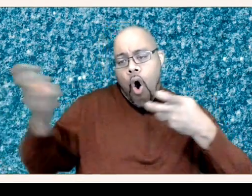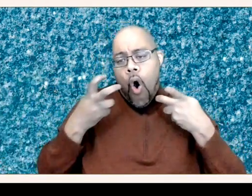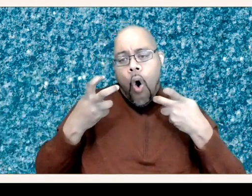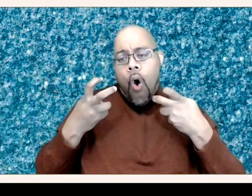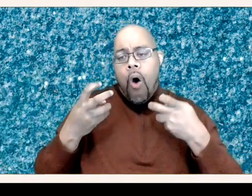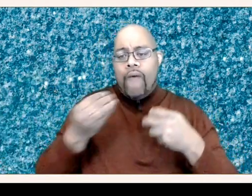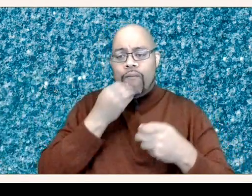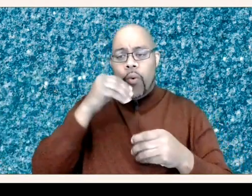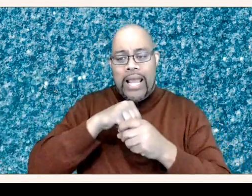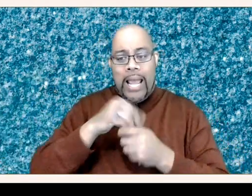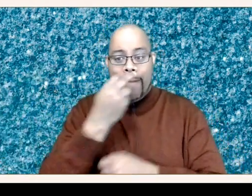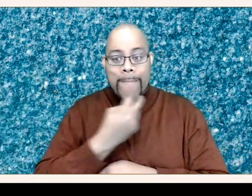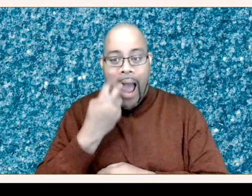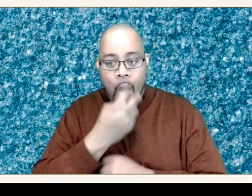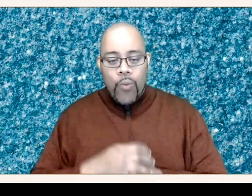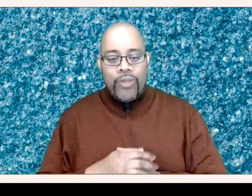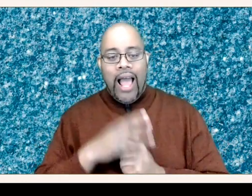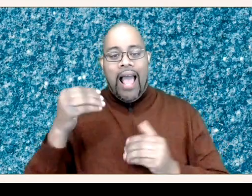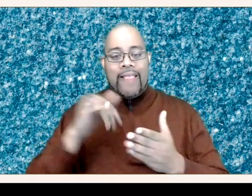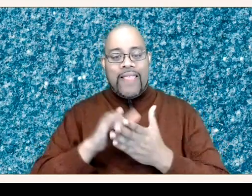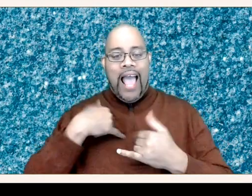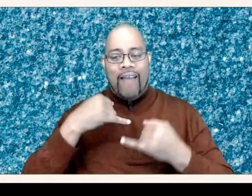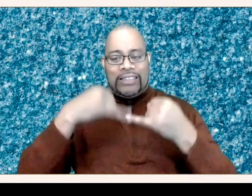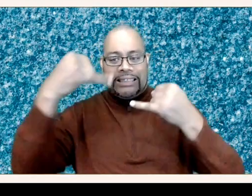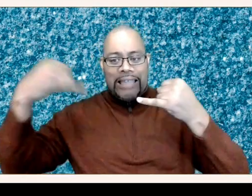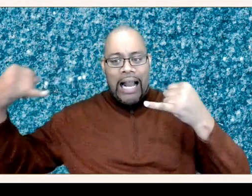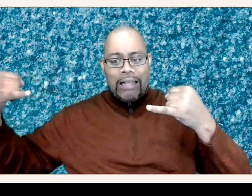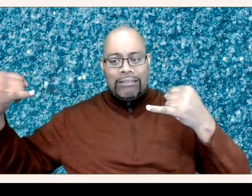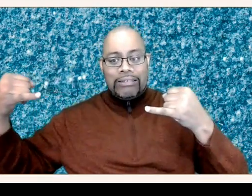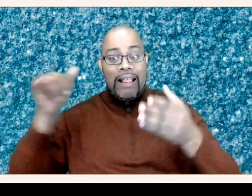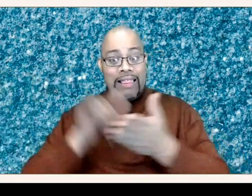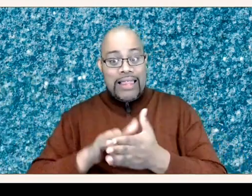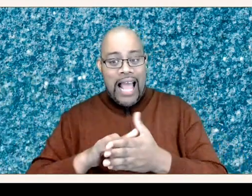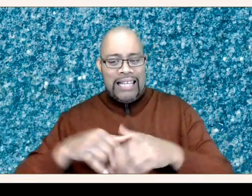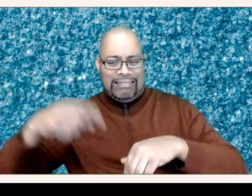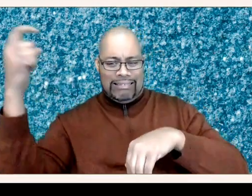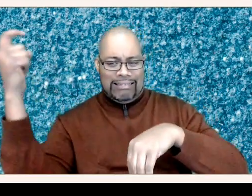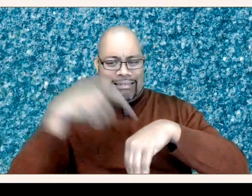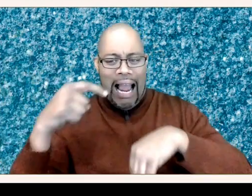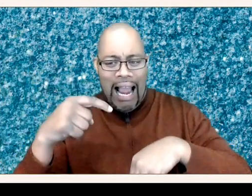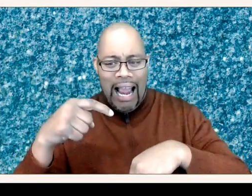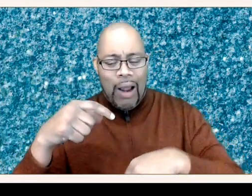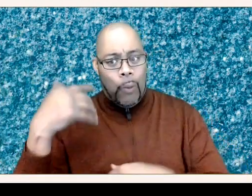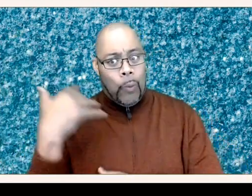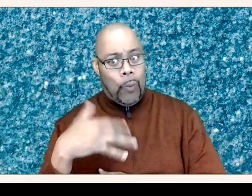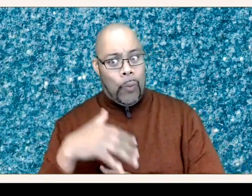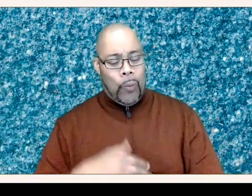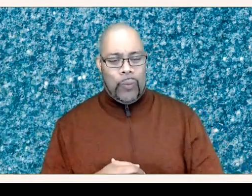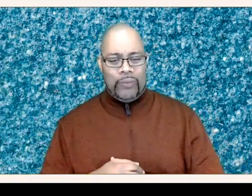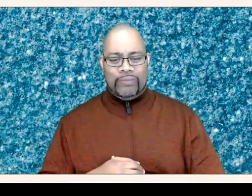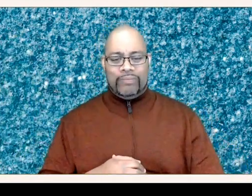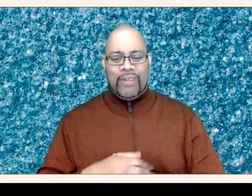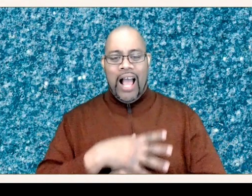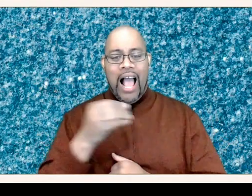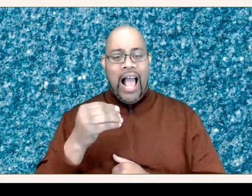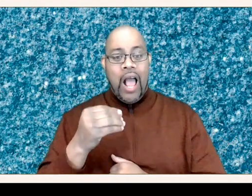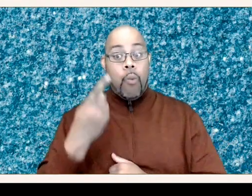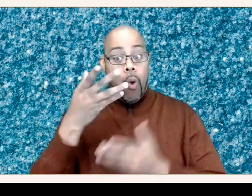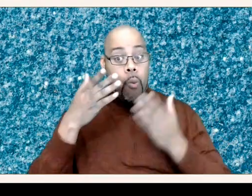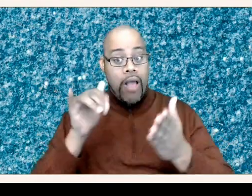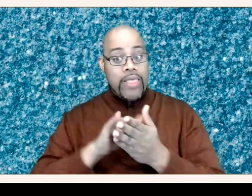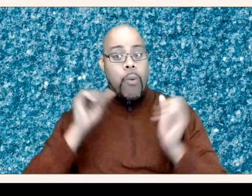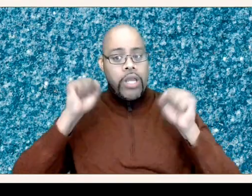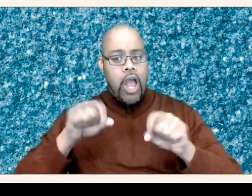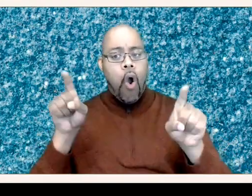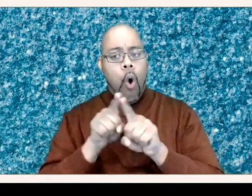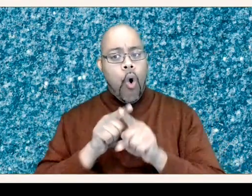food into that mouth. And these are the tentacles. This is what does all the stinging. And they're one of the ways